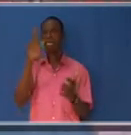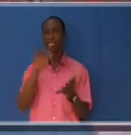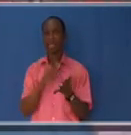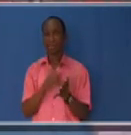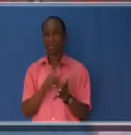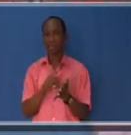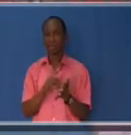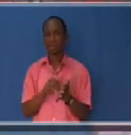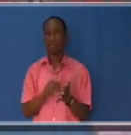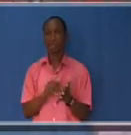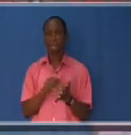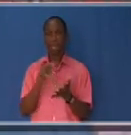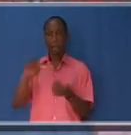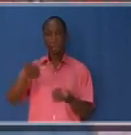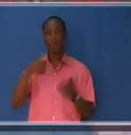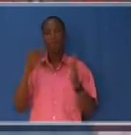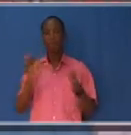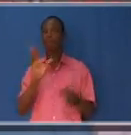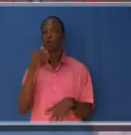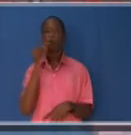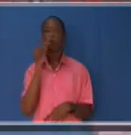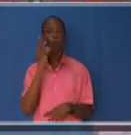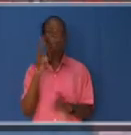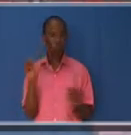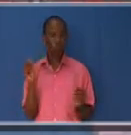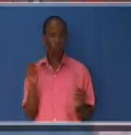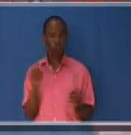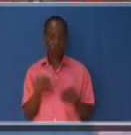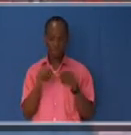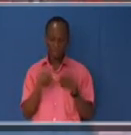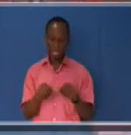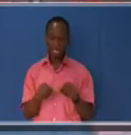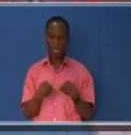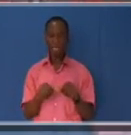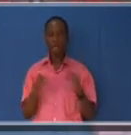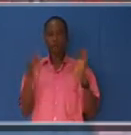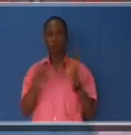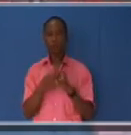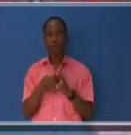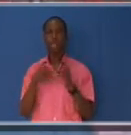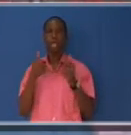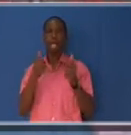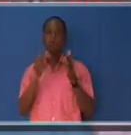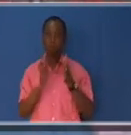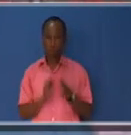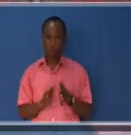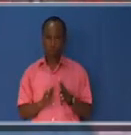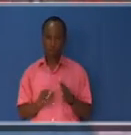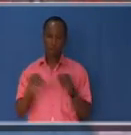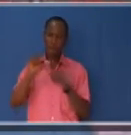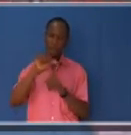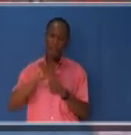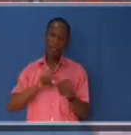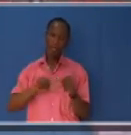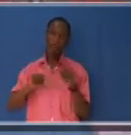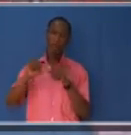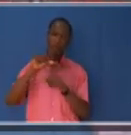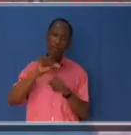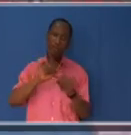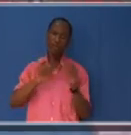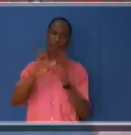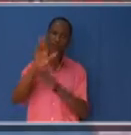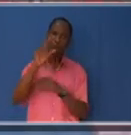that they continued steadfastly in the apostles' doctrine and fellowship, in the breaking of bread, and in